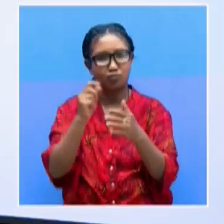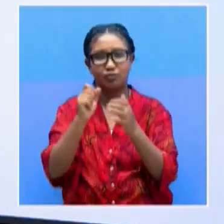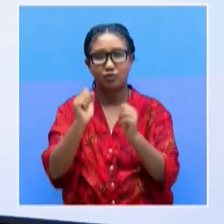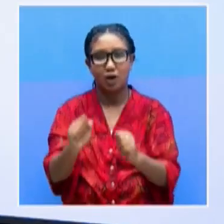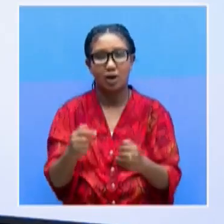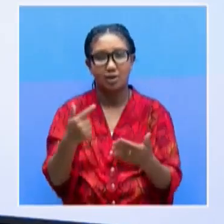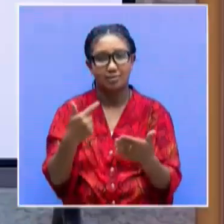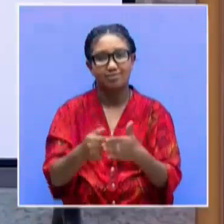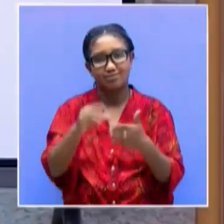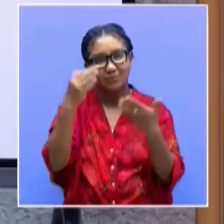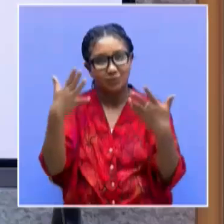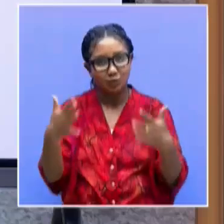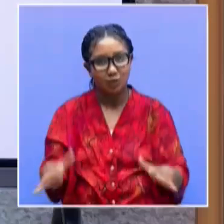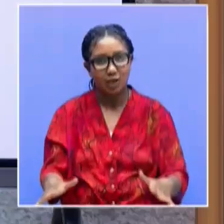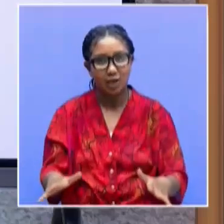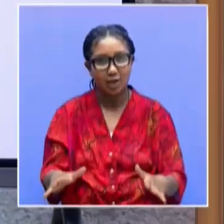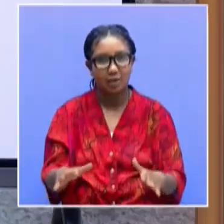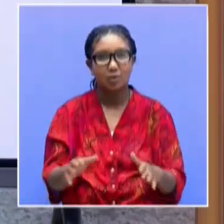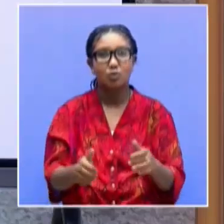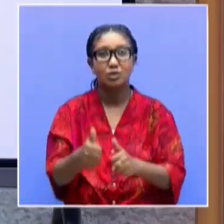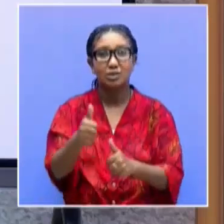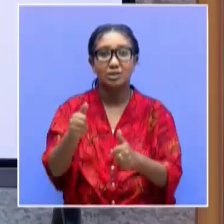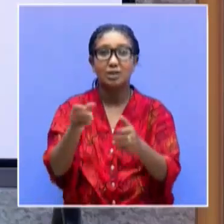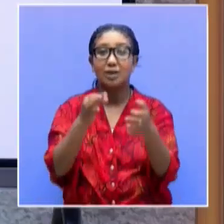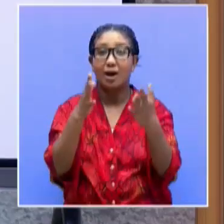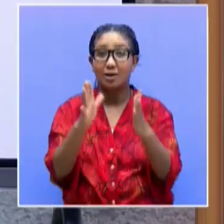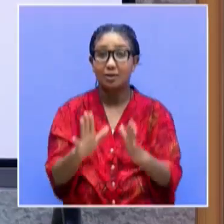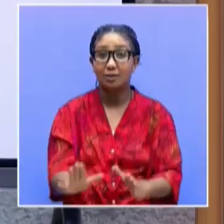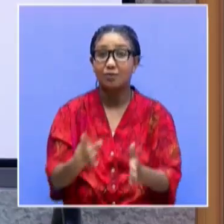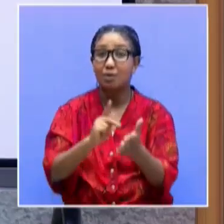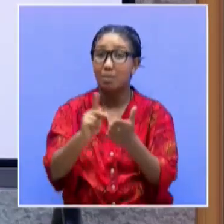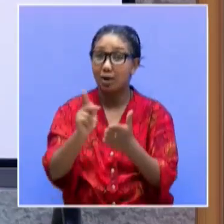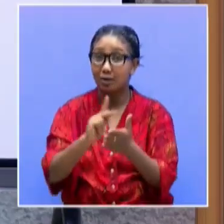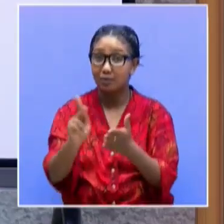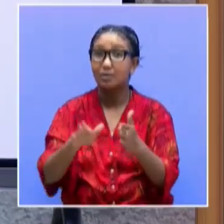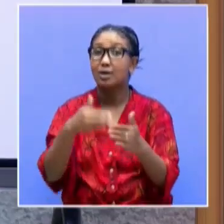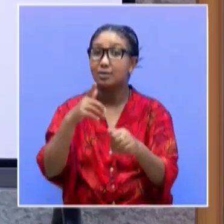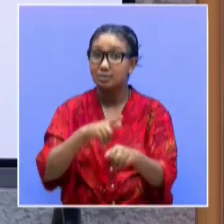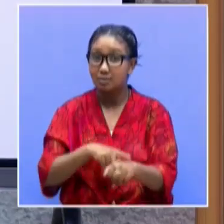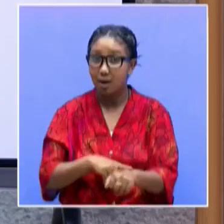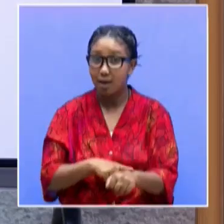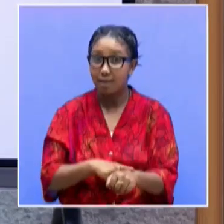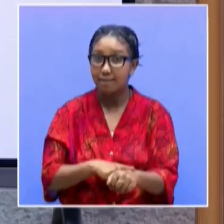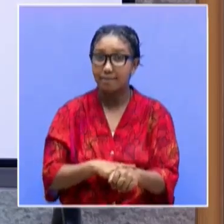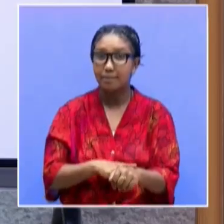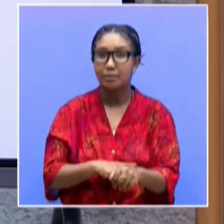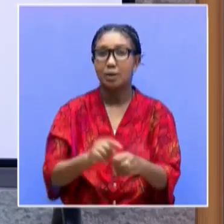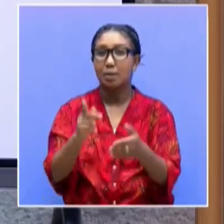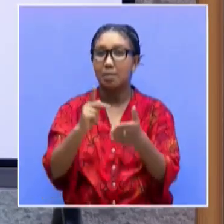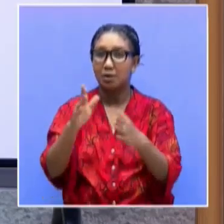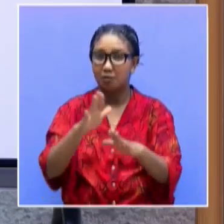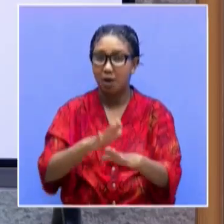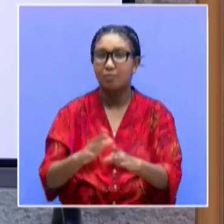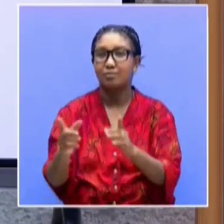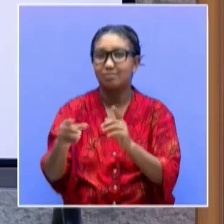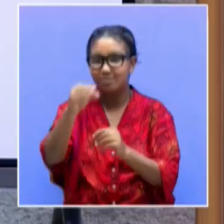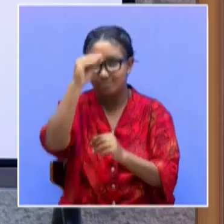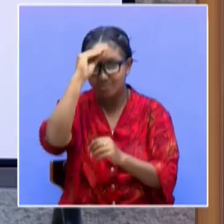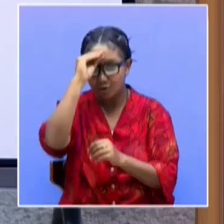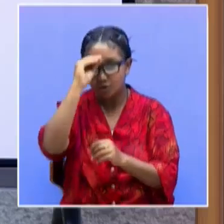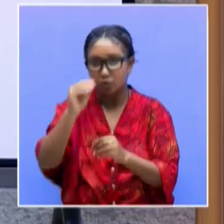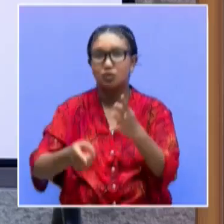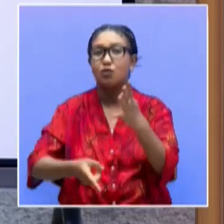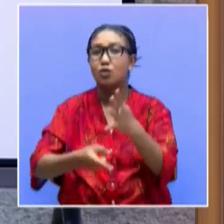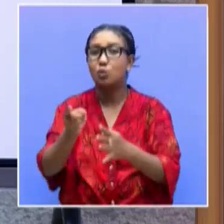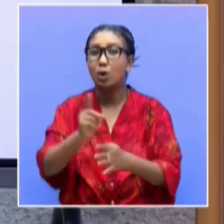That's all what I have for today, which is narrative. Paragraph, next time, in the case of a paragraph, we will see the 4th